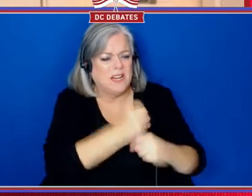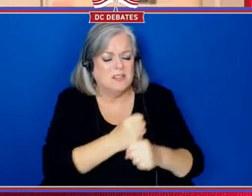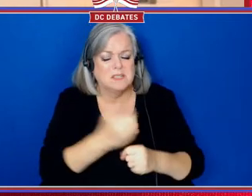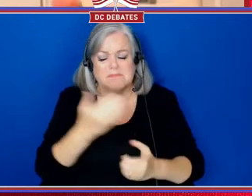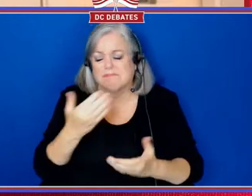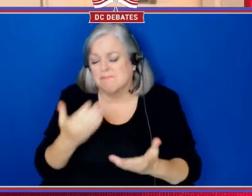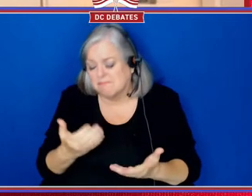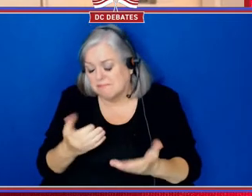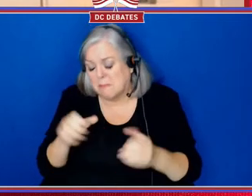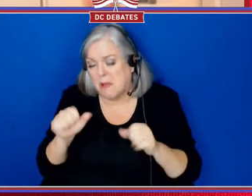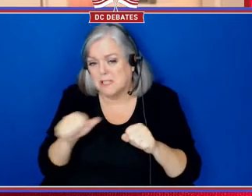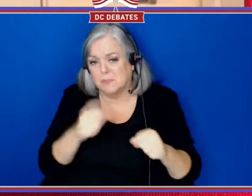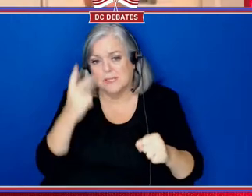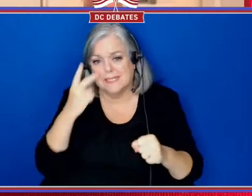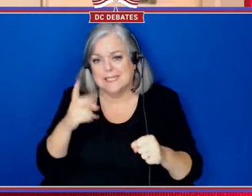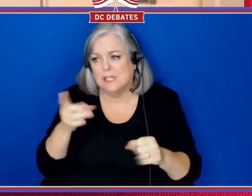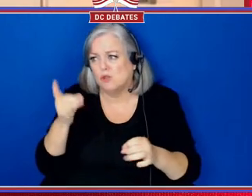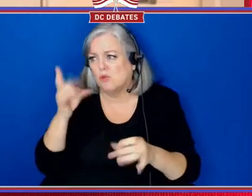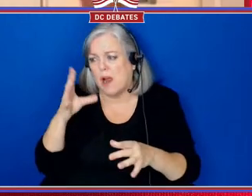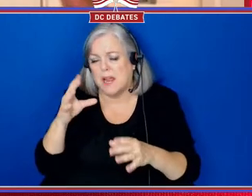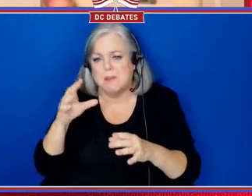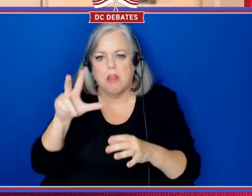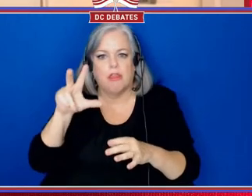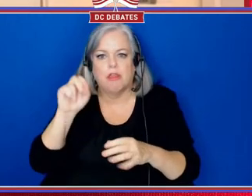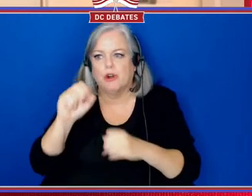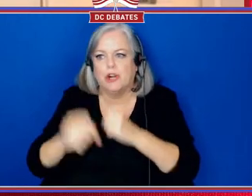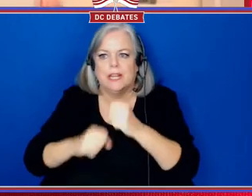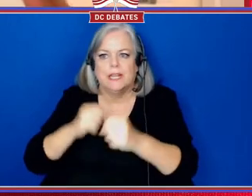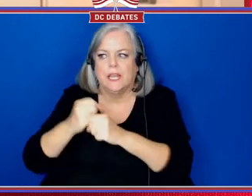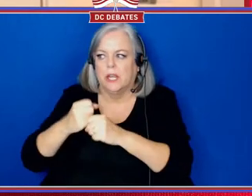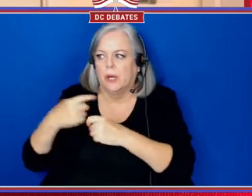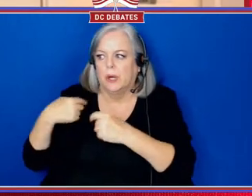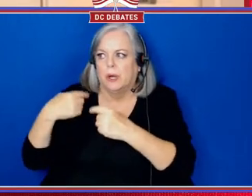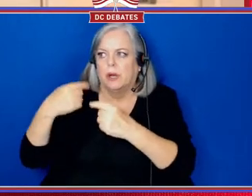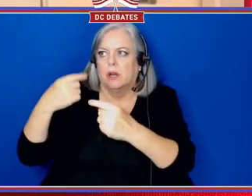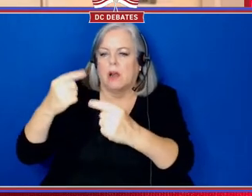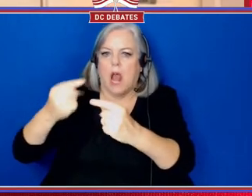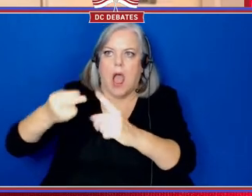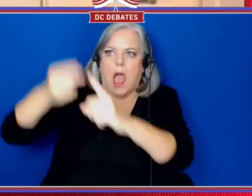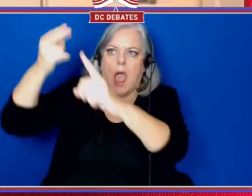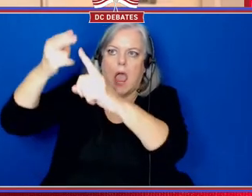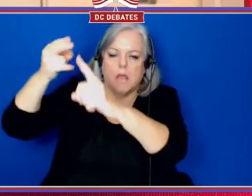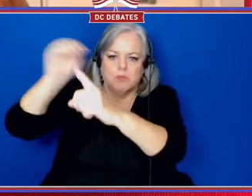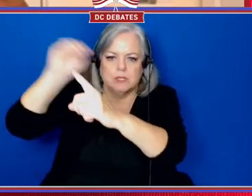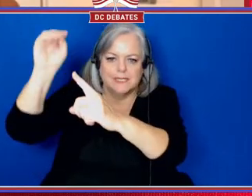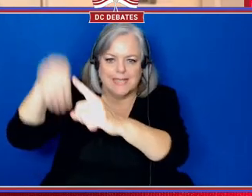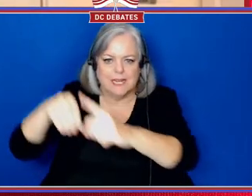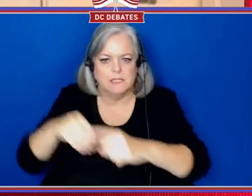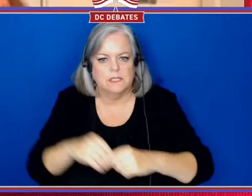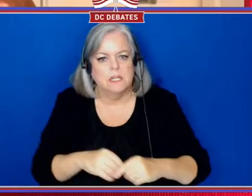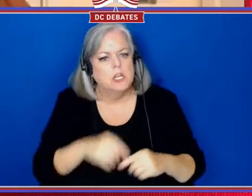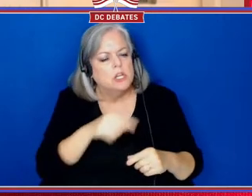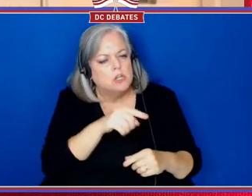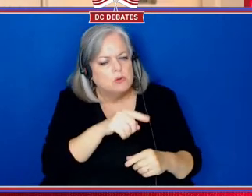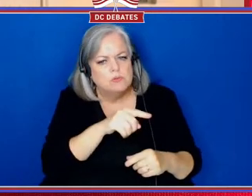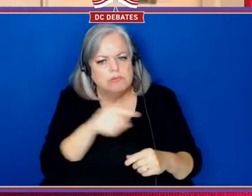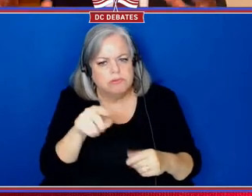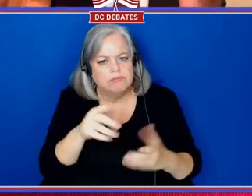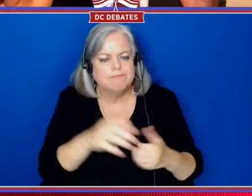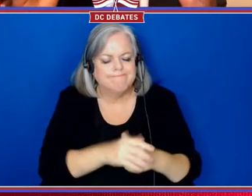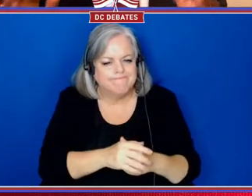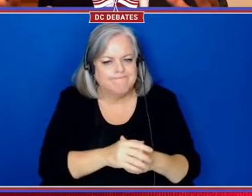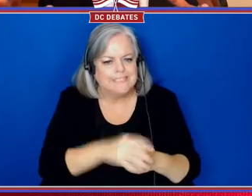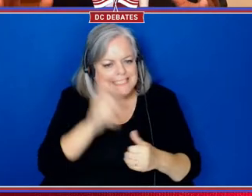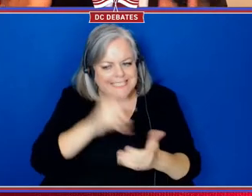happen anywhere in the city, any quadrant, and it is. You need to clean house and get responsible